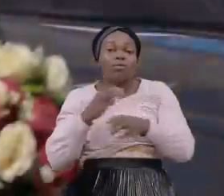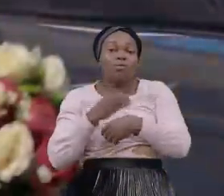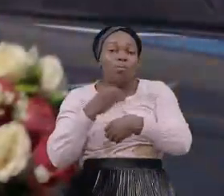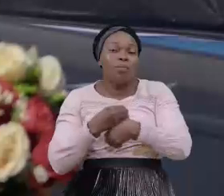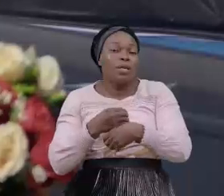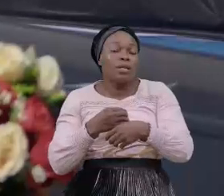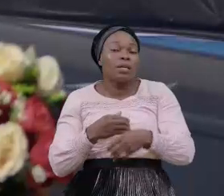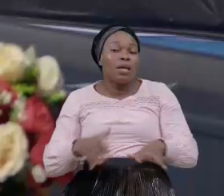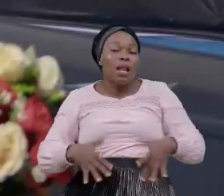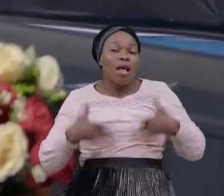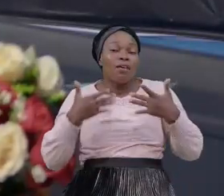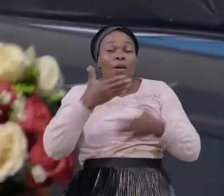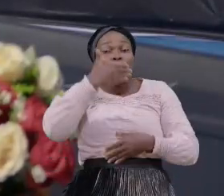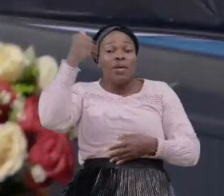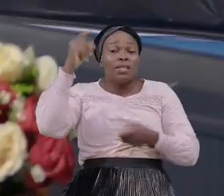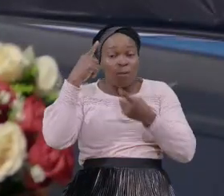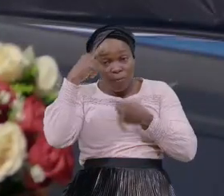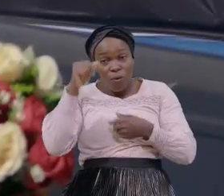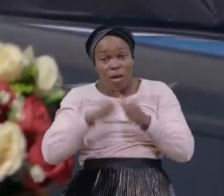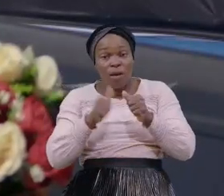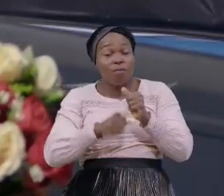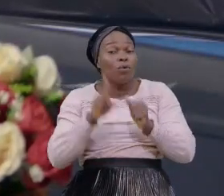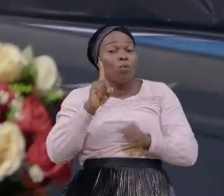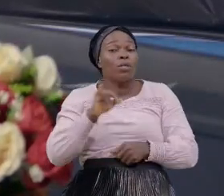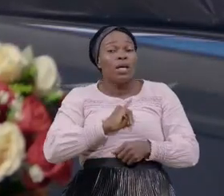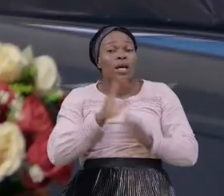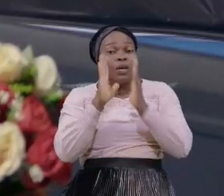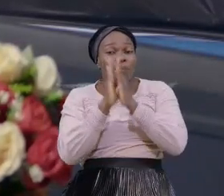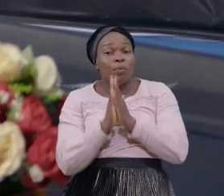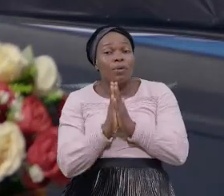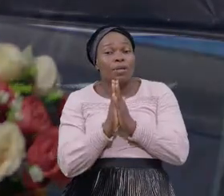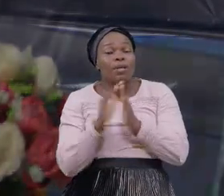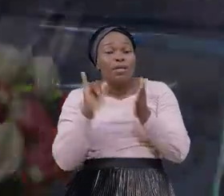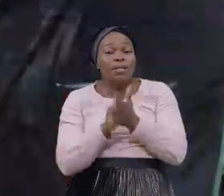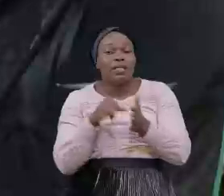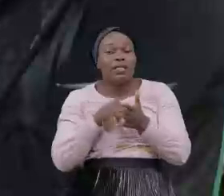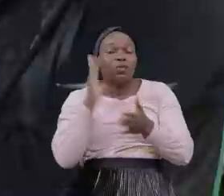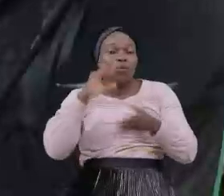for everyone. I pray it will happen.